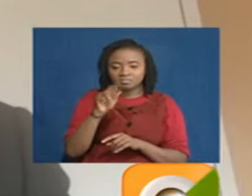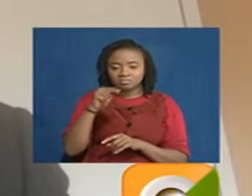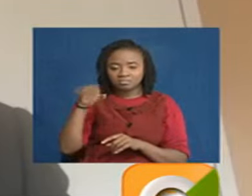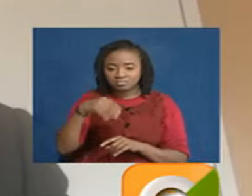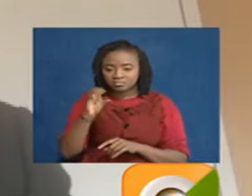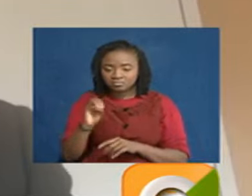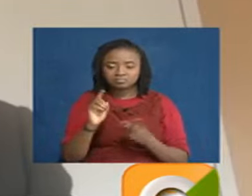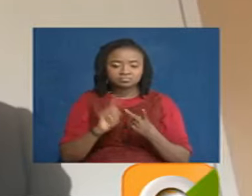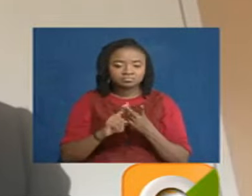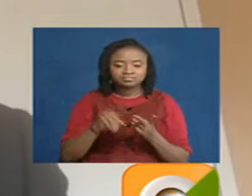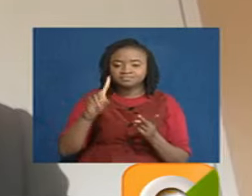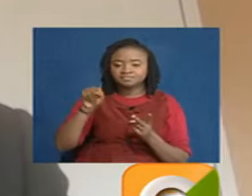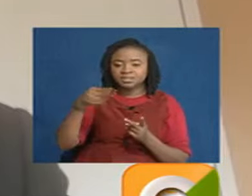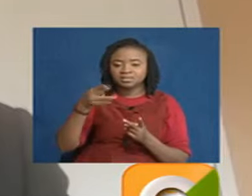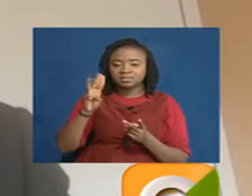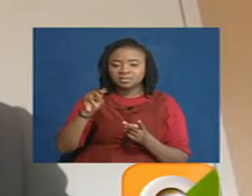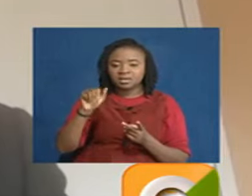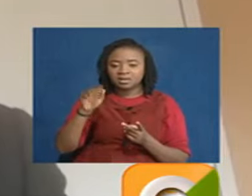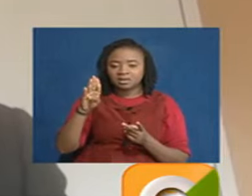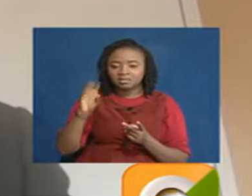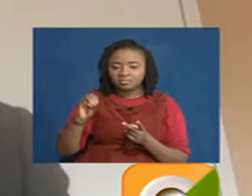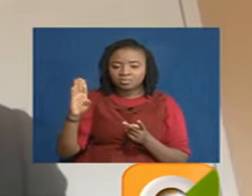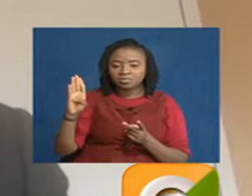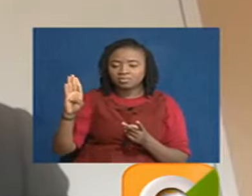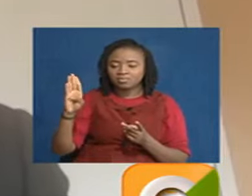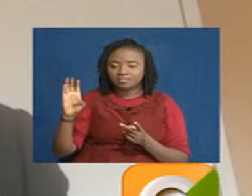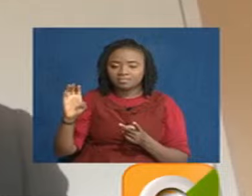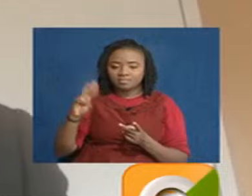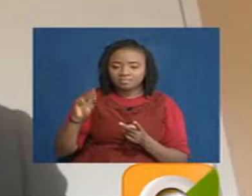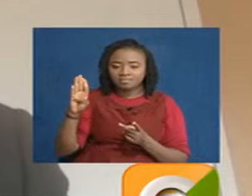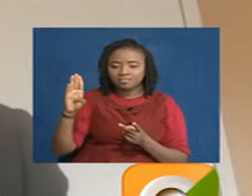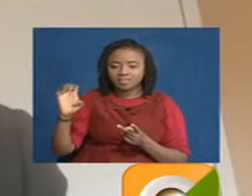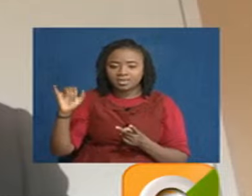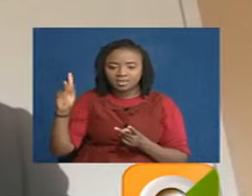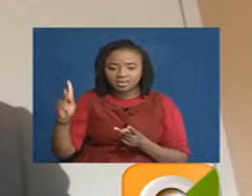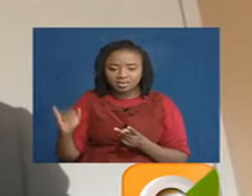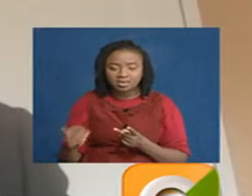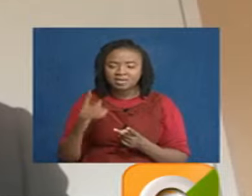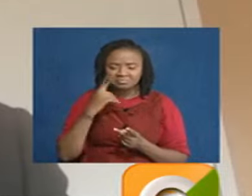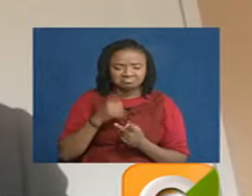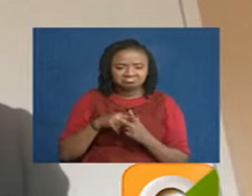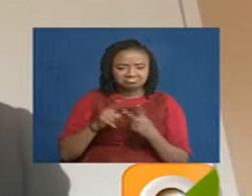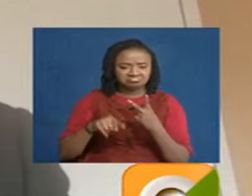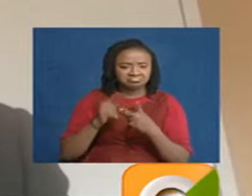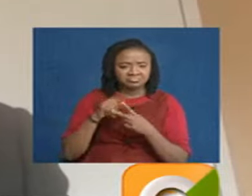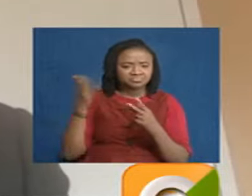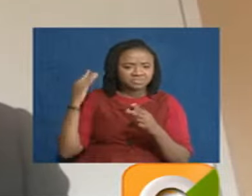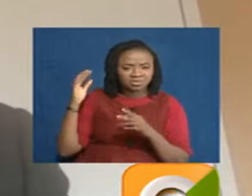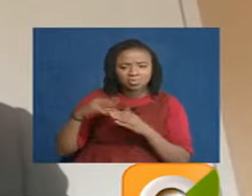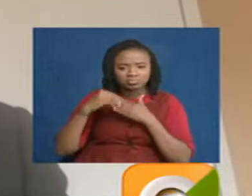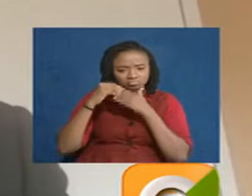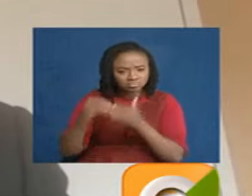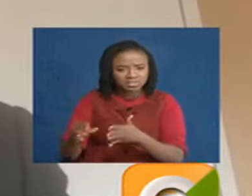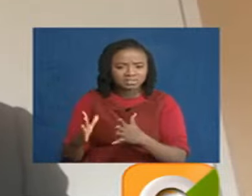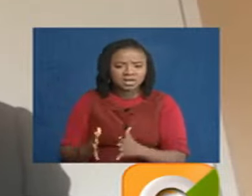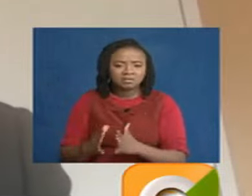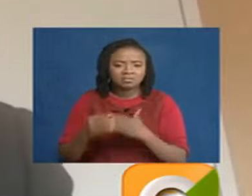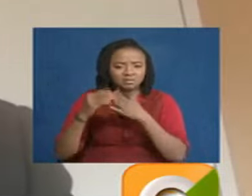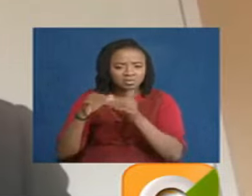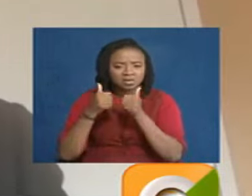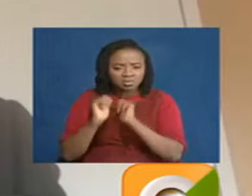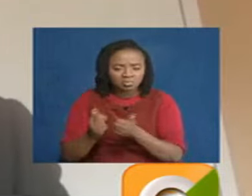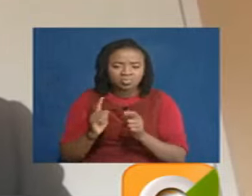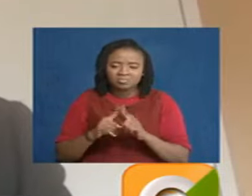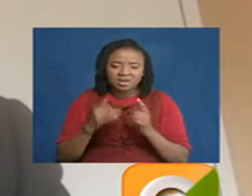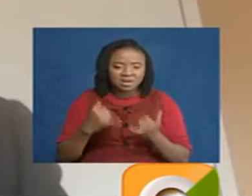we need that leadership back more than this constant talk of reforms, which is just a form of hiding from the lack